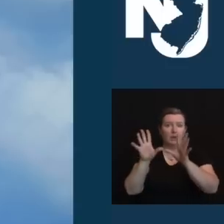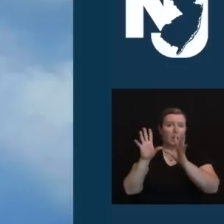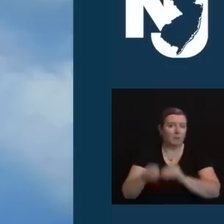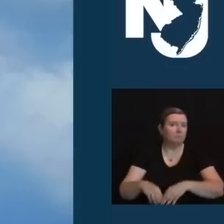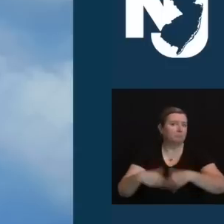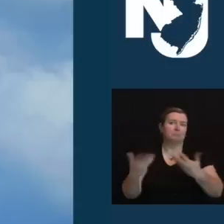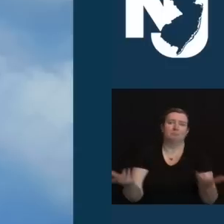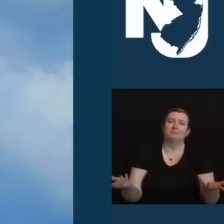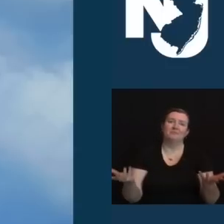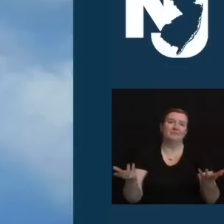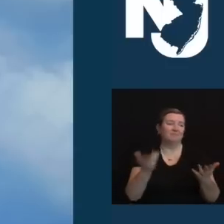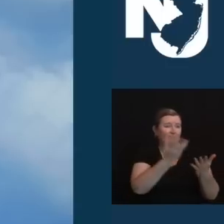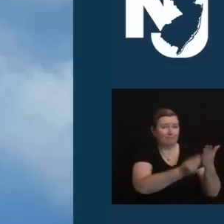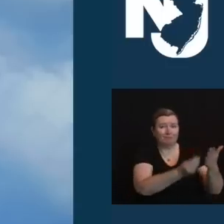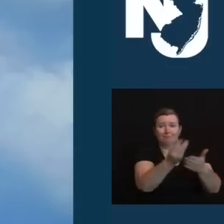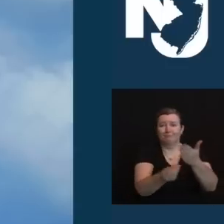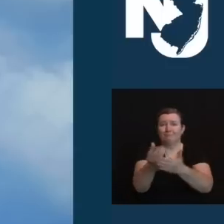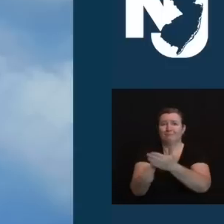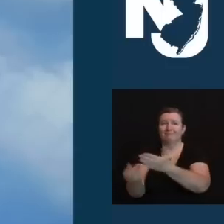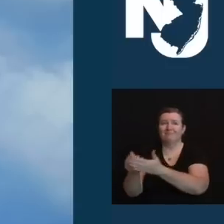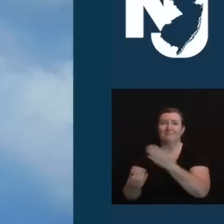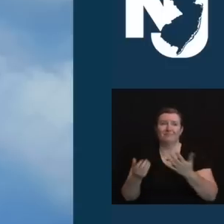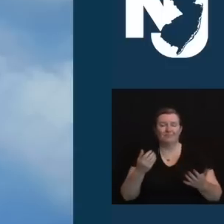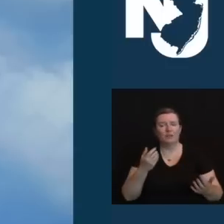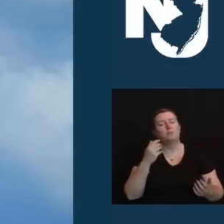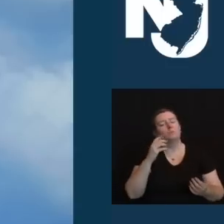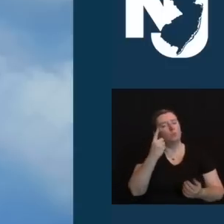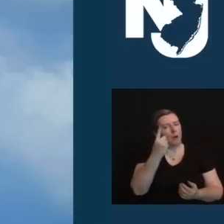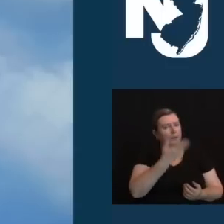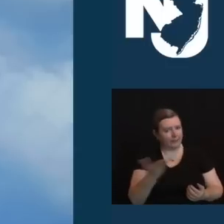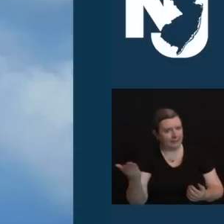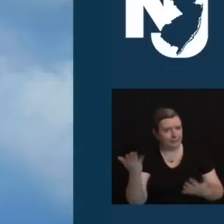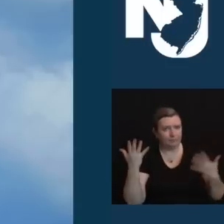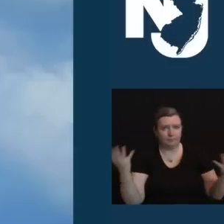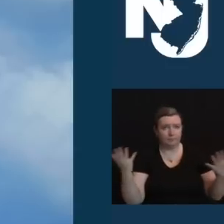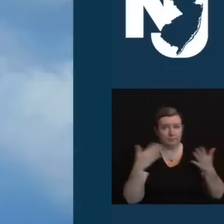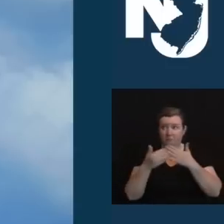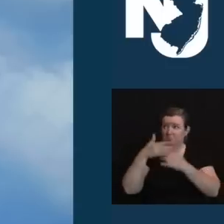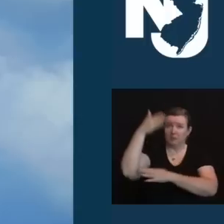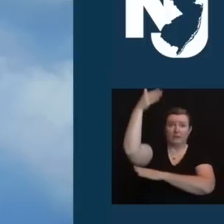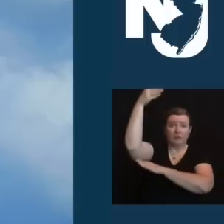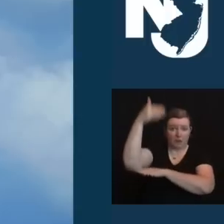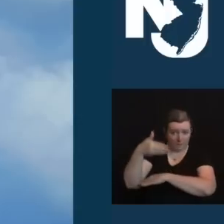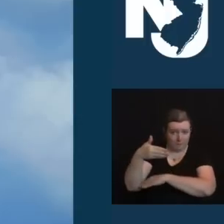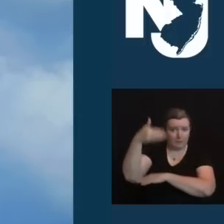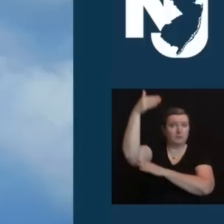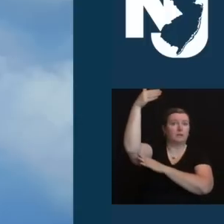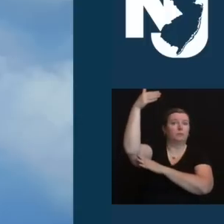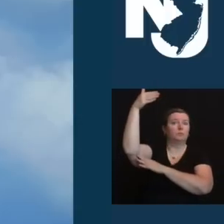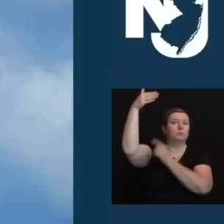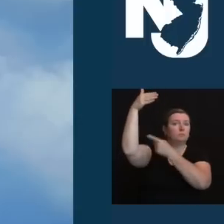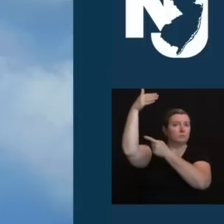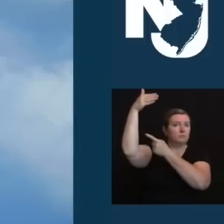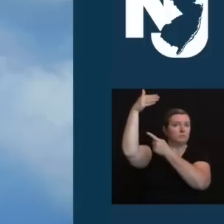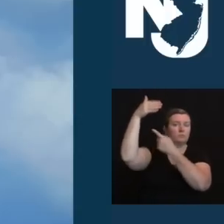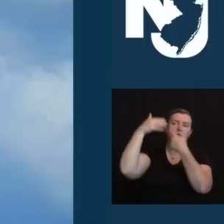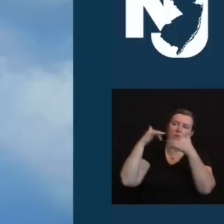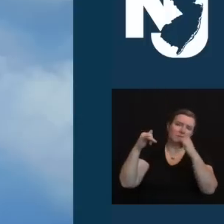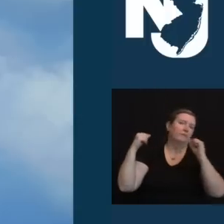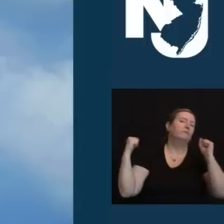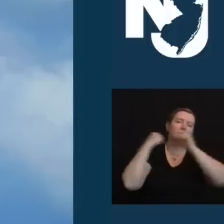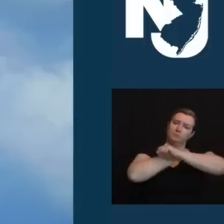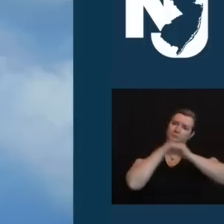family, but we do know this: regardless of our flag's positions on our flagpole, we are fighting this